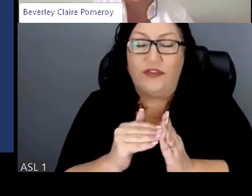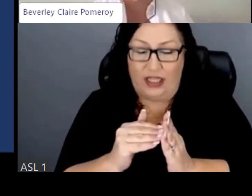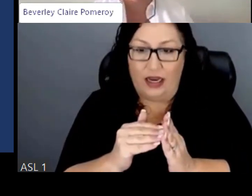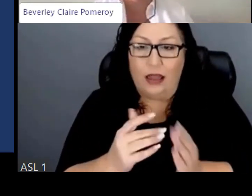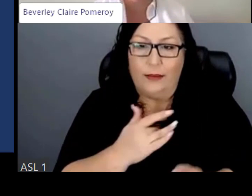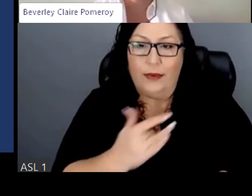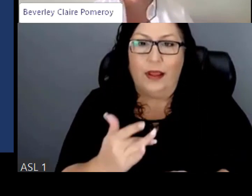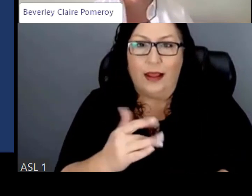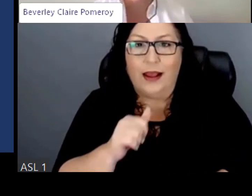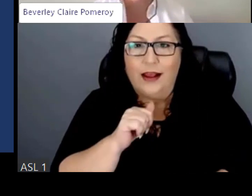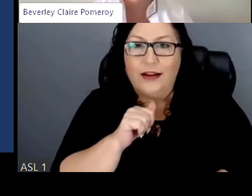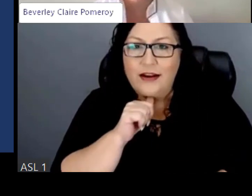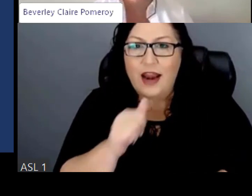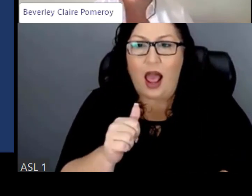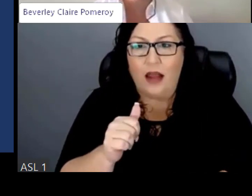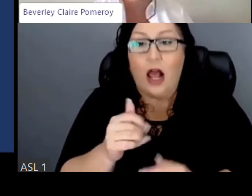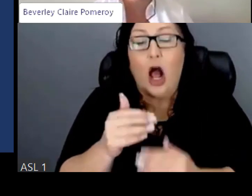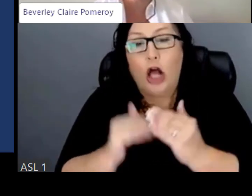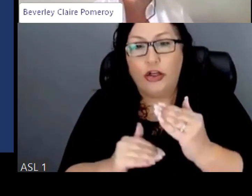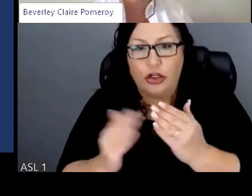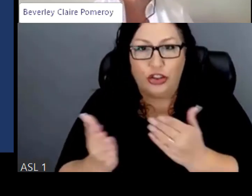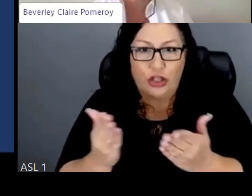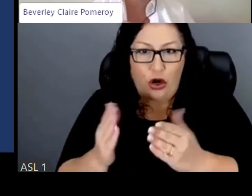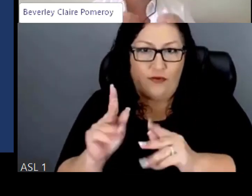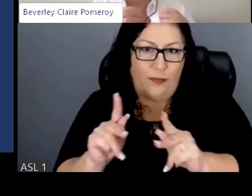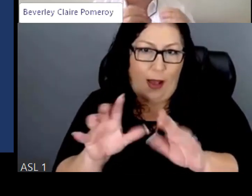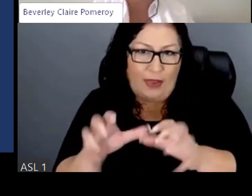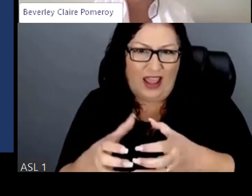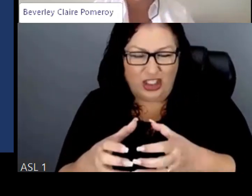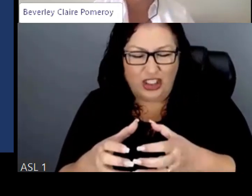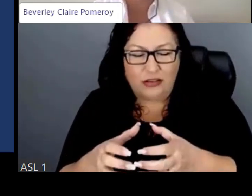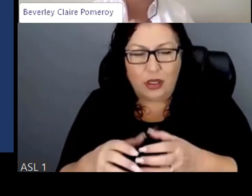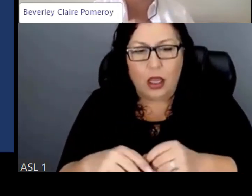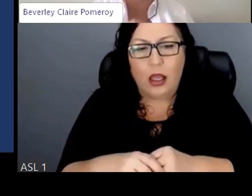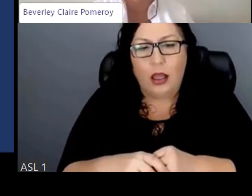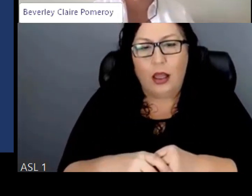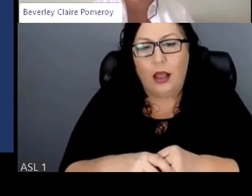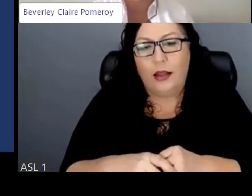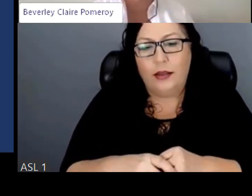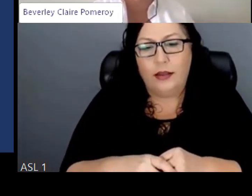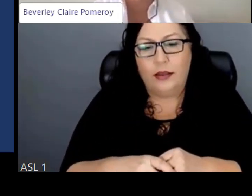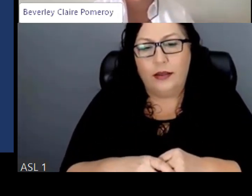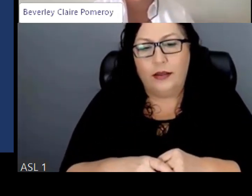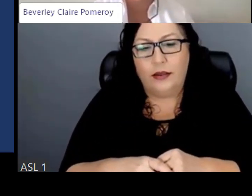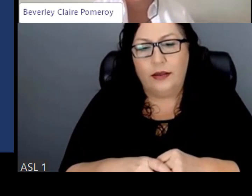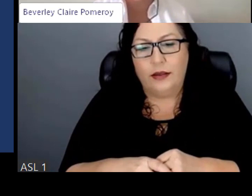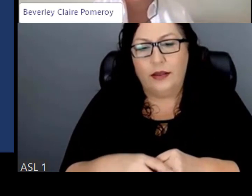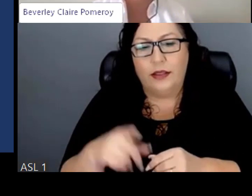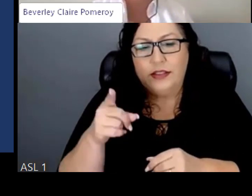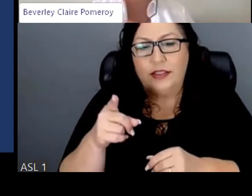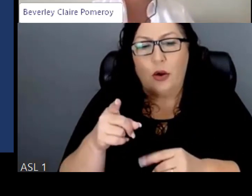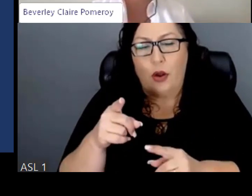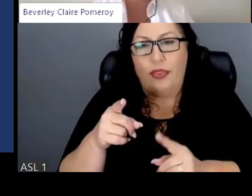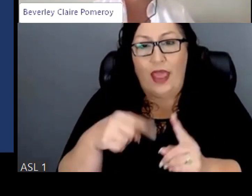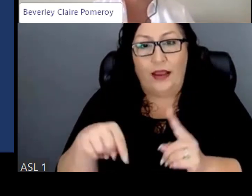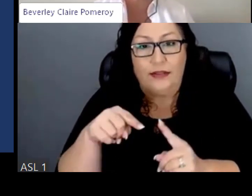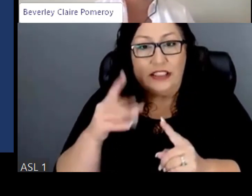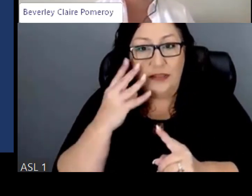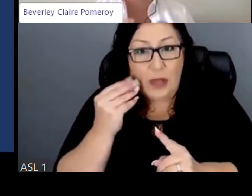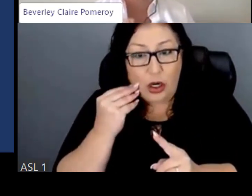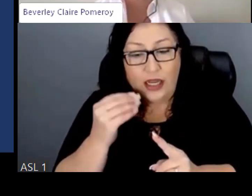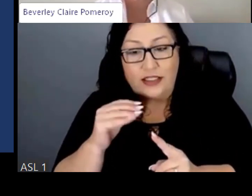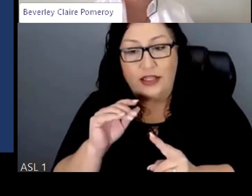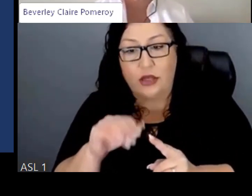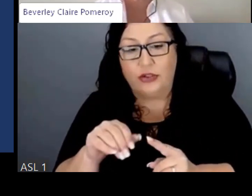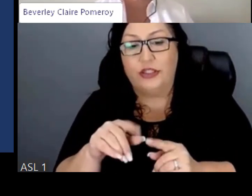often are historically underserved populations become organized around traumatic experiences, so too could